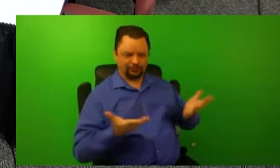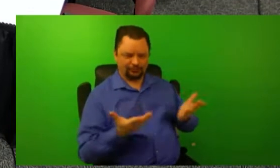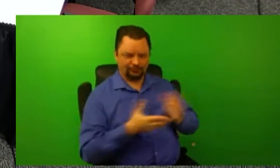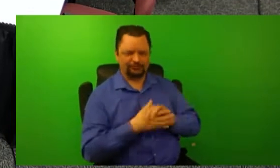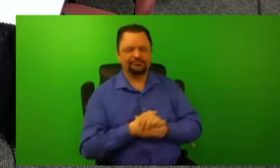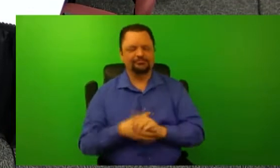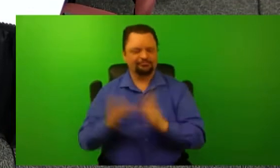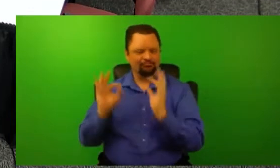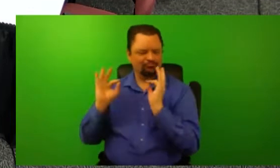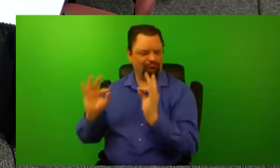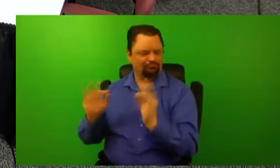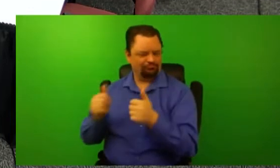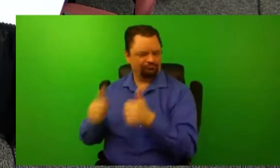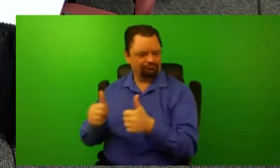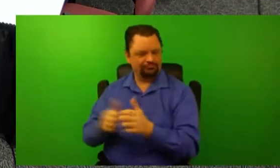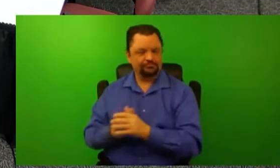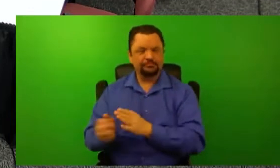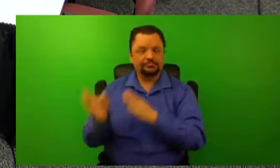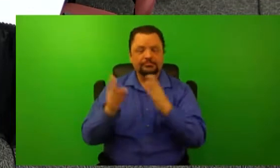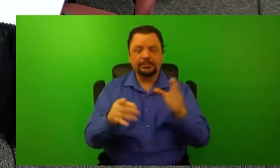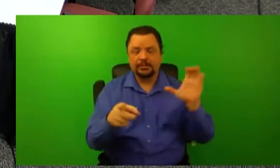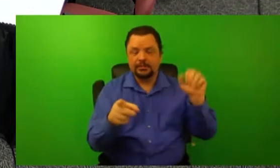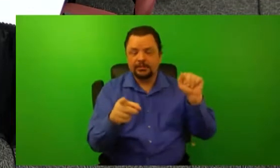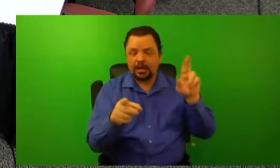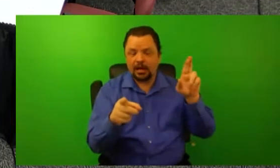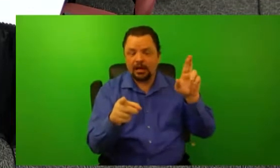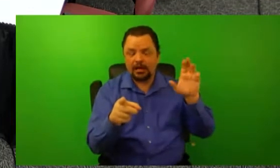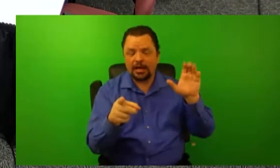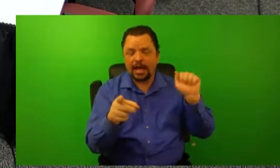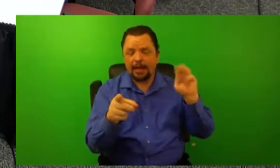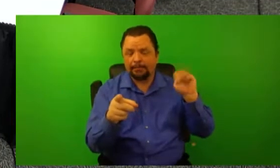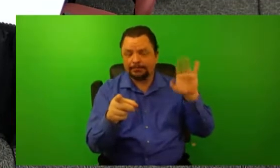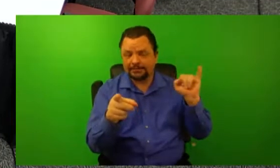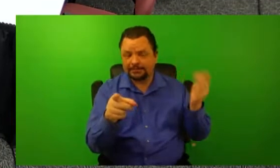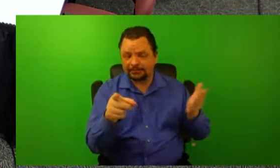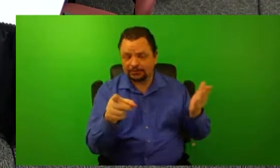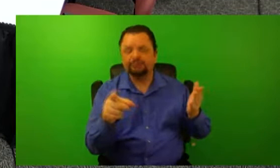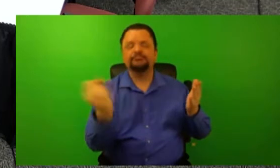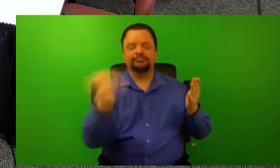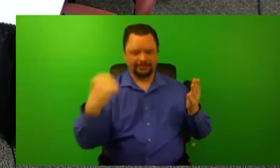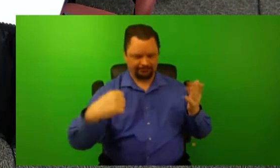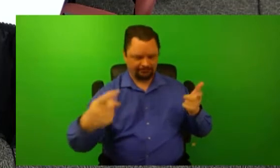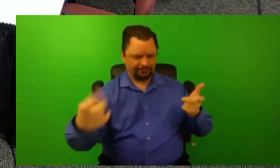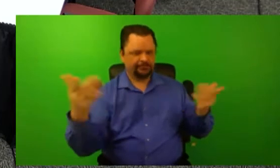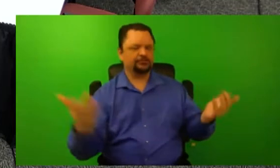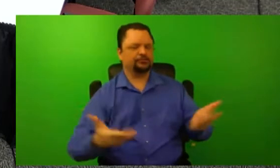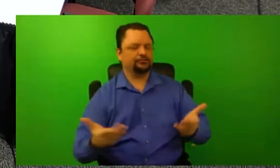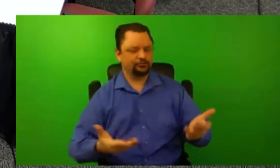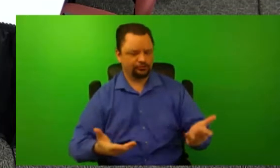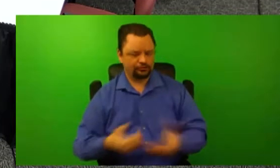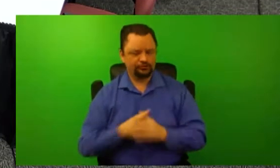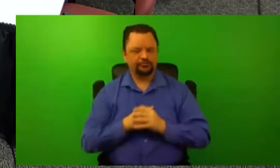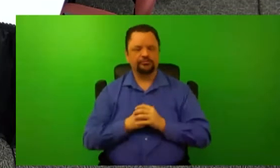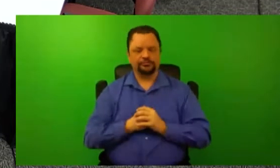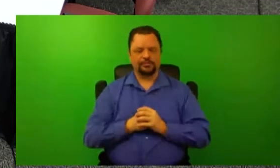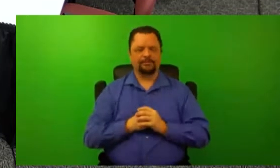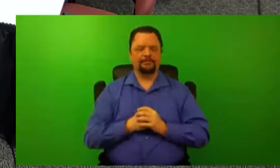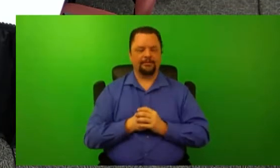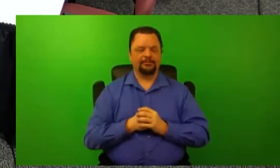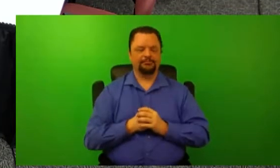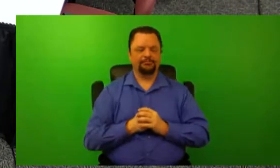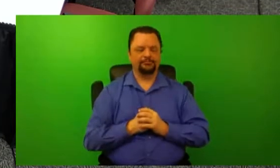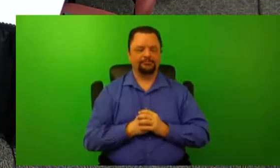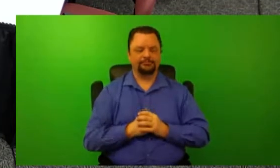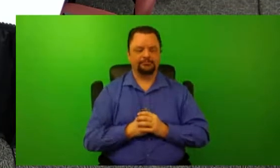Commissioner Cami Bremer? I am present. Turn your volume up just Dr. a little if you could.